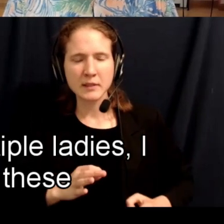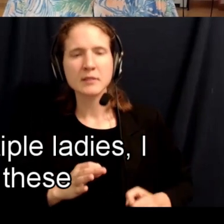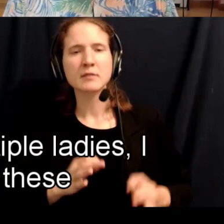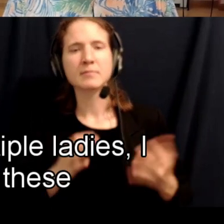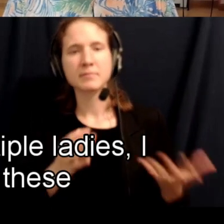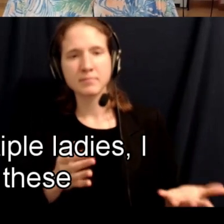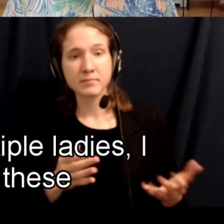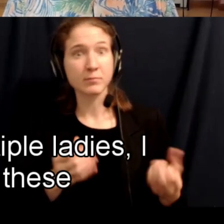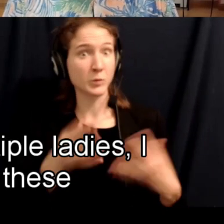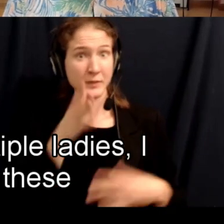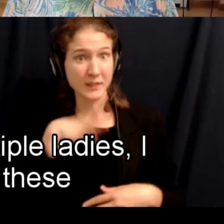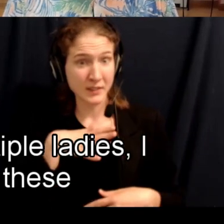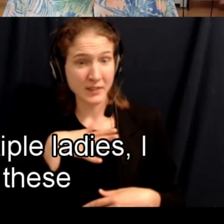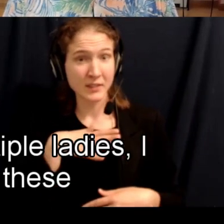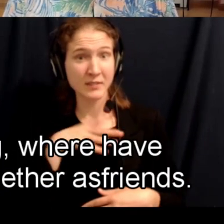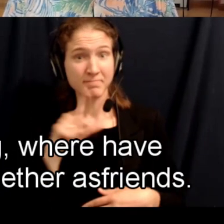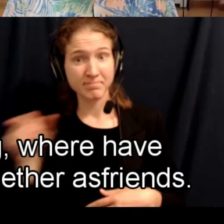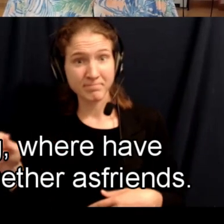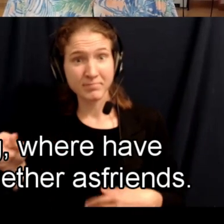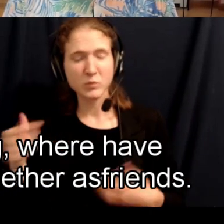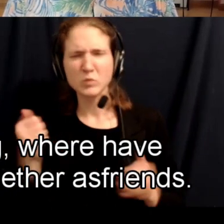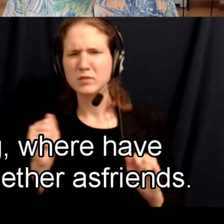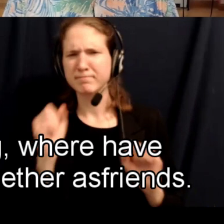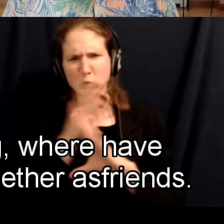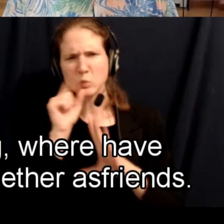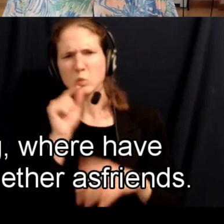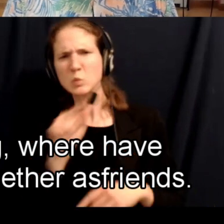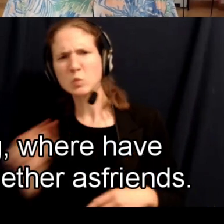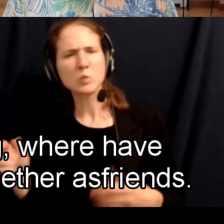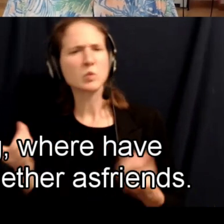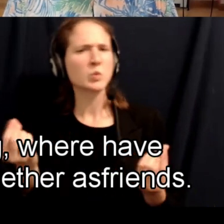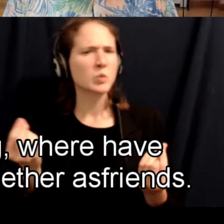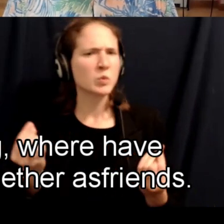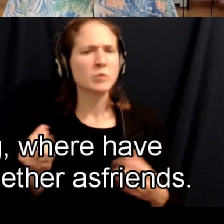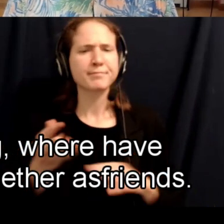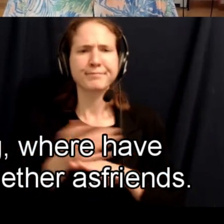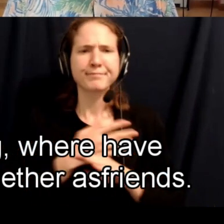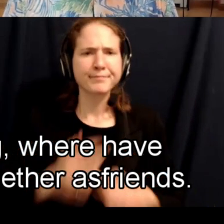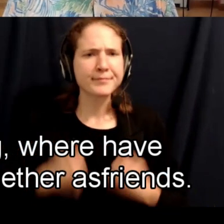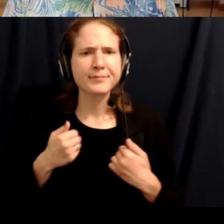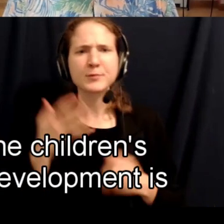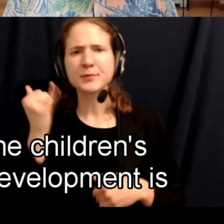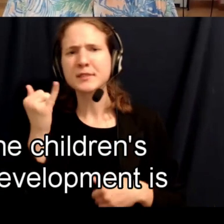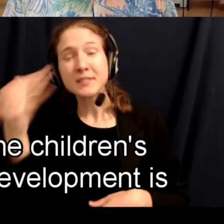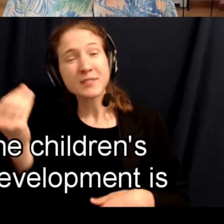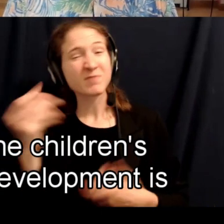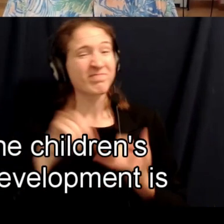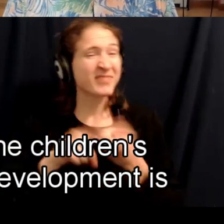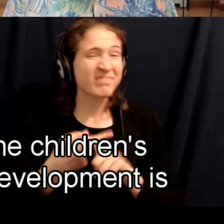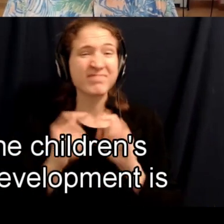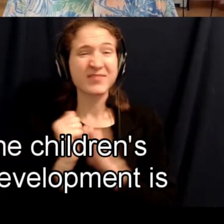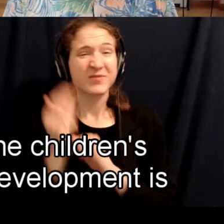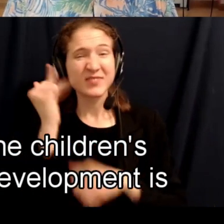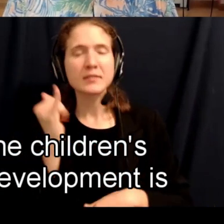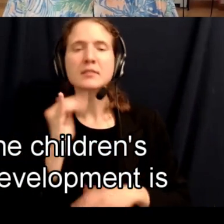ladies, I think about who are these people? What are they doing? Where have they been? Why they're out together as friends. But it was the same with the